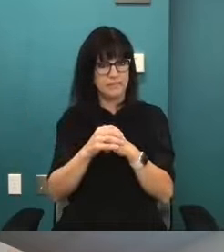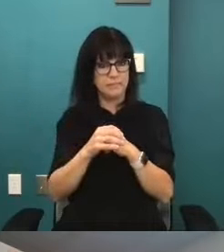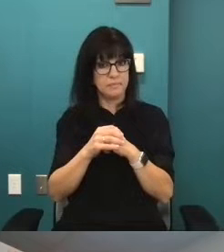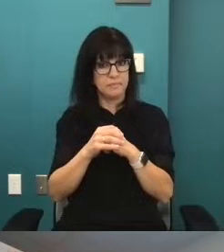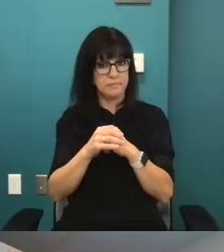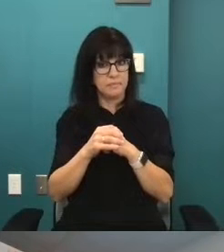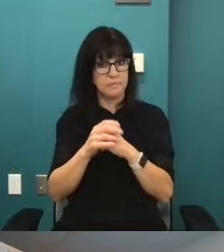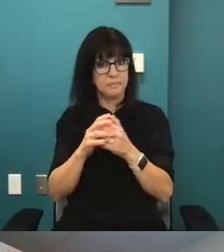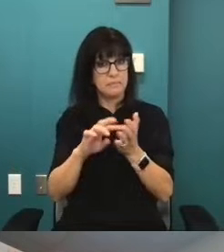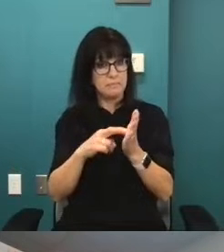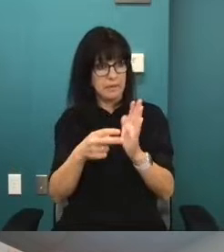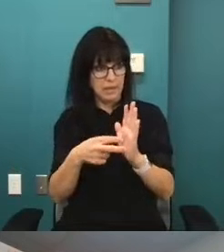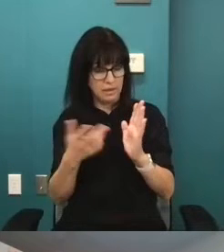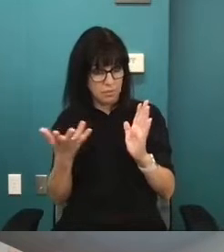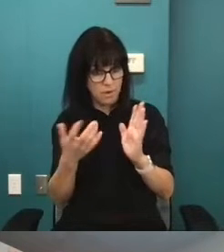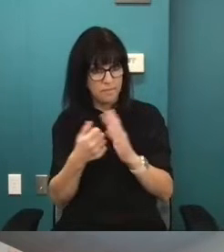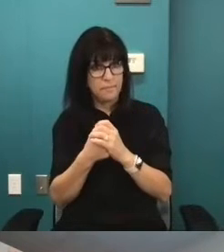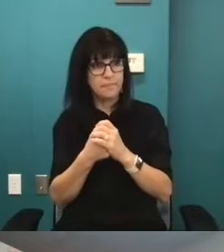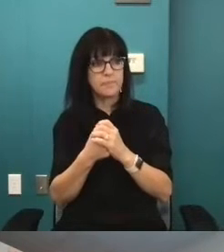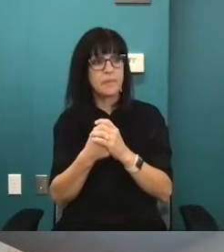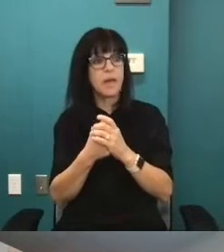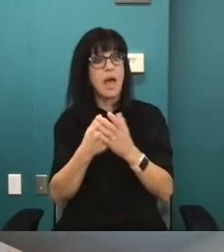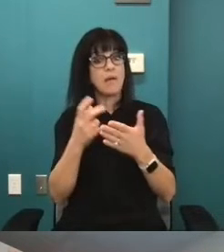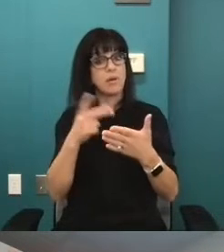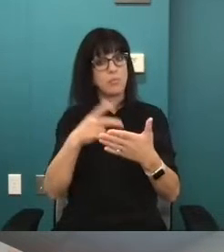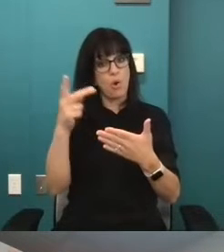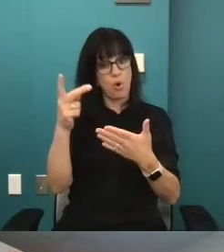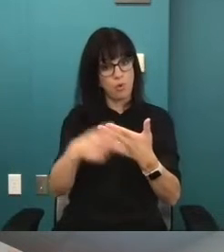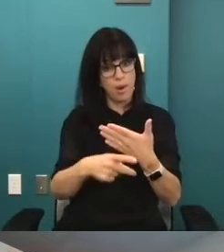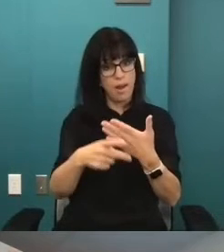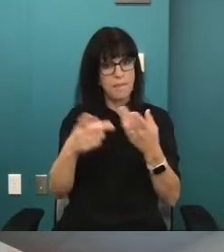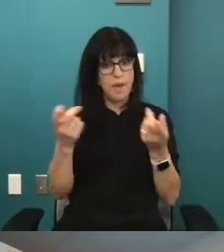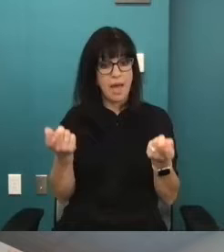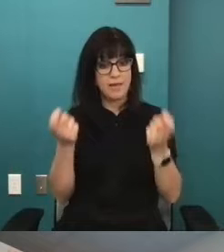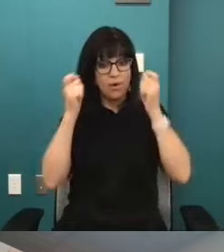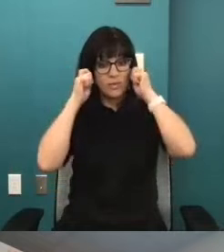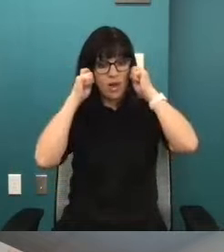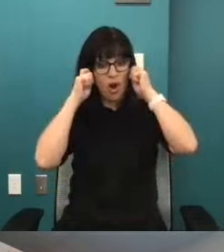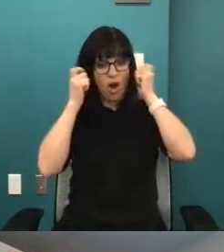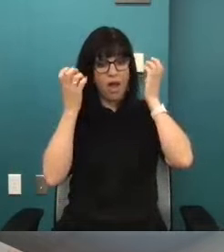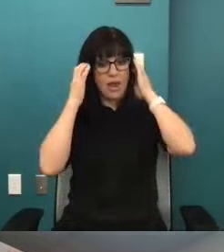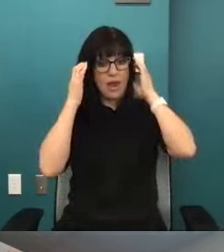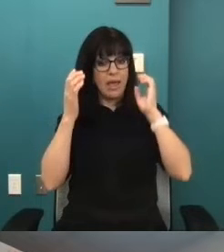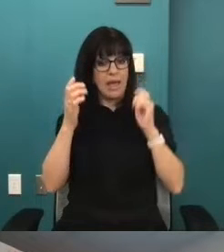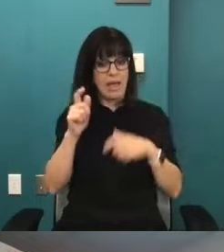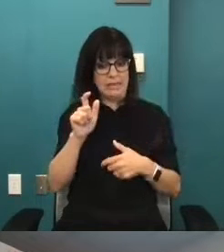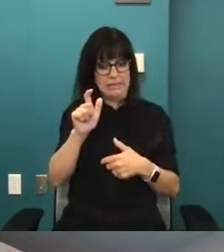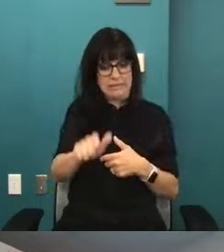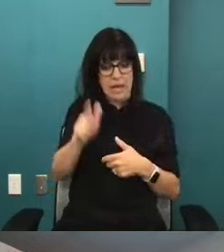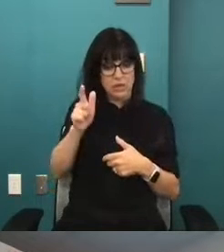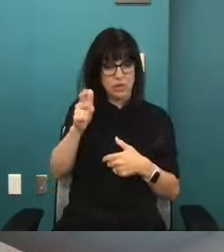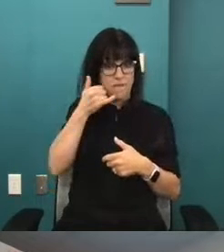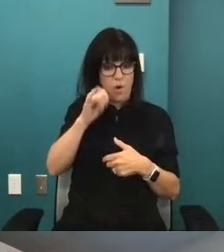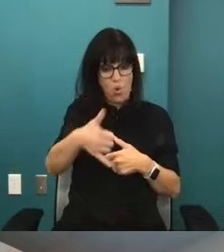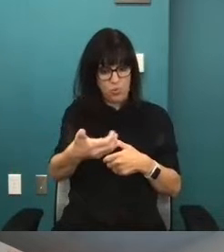they have a program where you can actually put headphones on and you can touch a button on your iPad or your phone to say